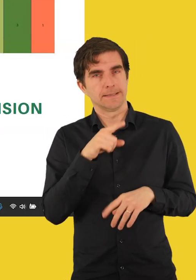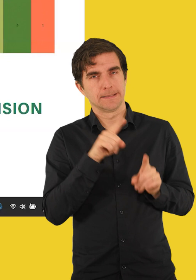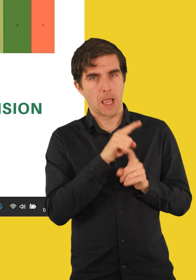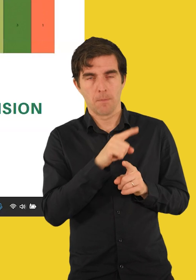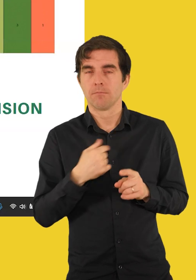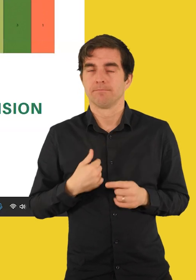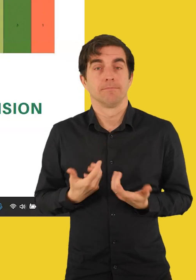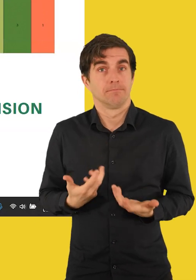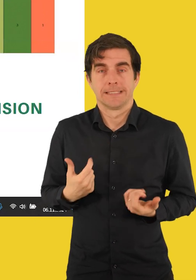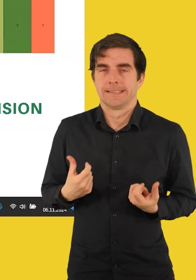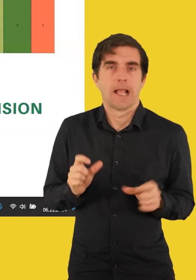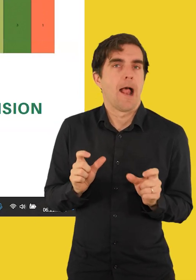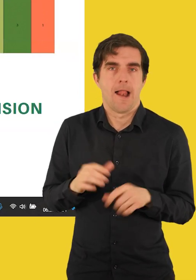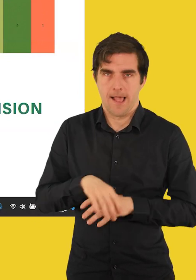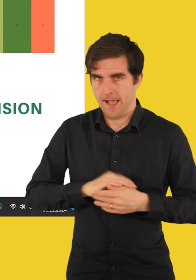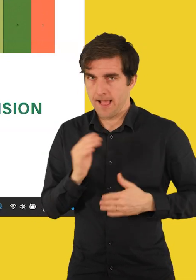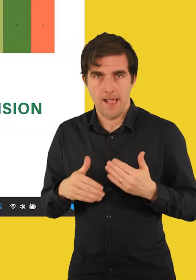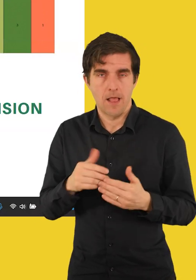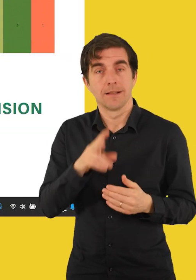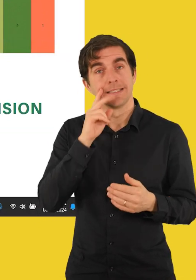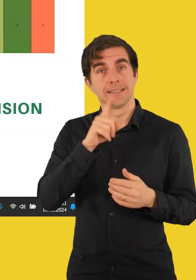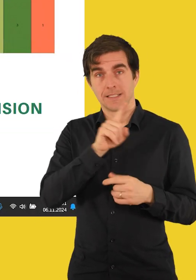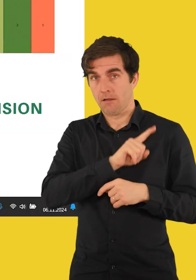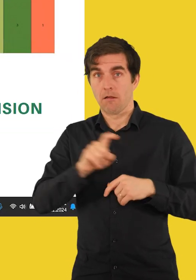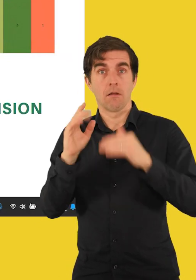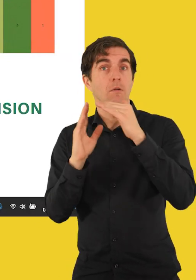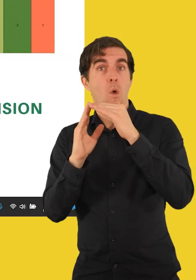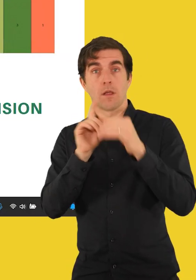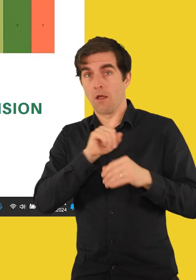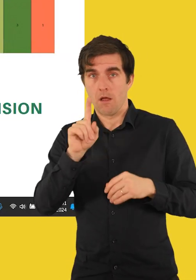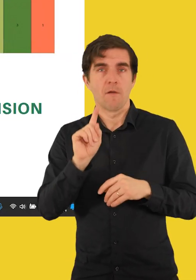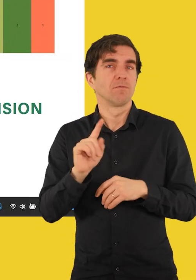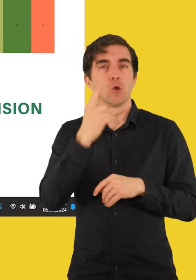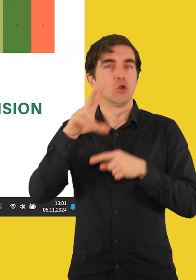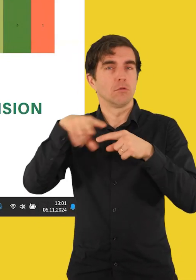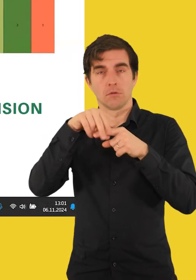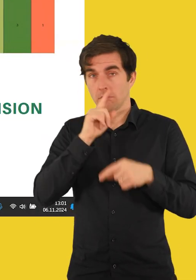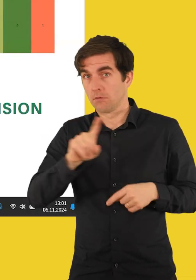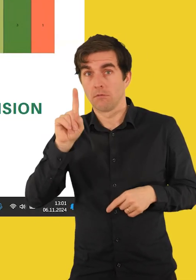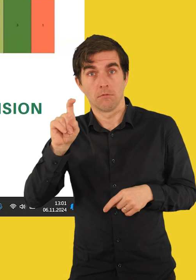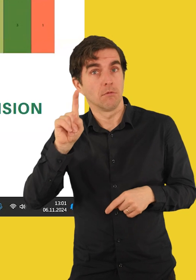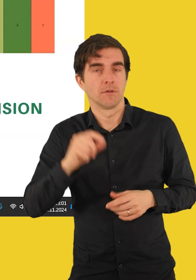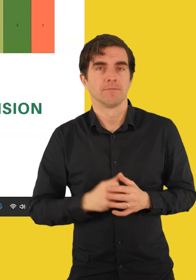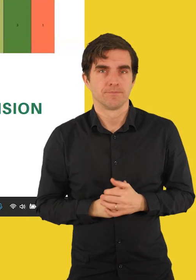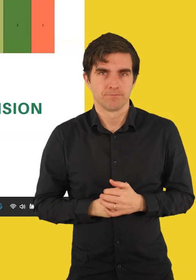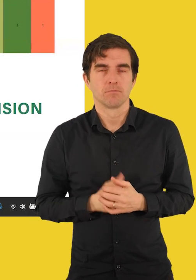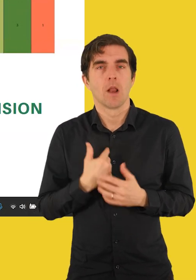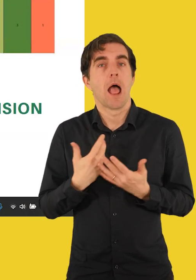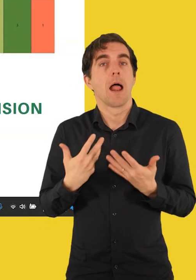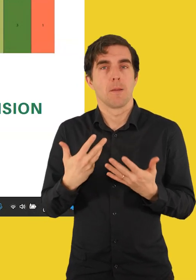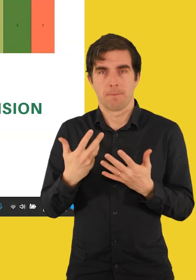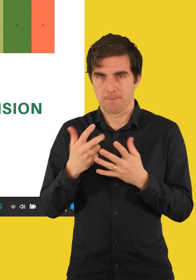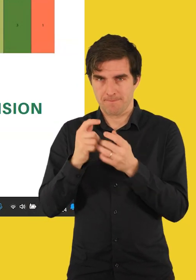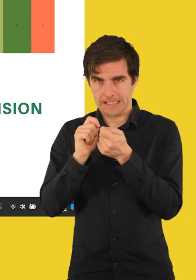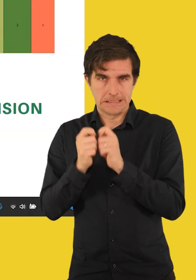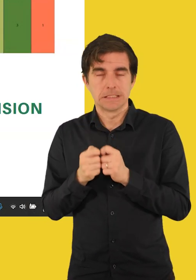said, and we're still in working. So in the top right corner is the first version, and at the moment